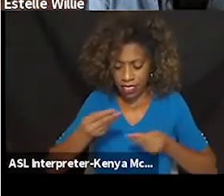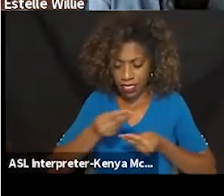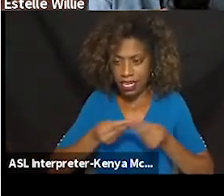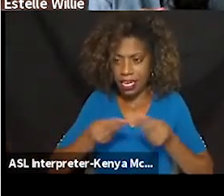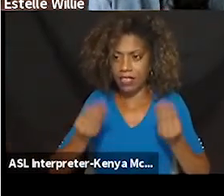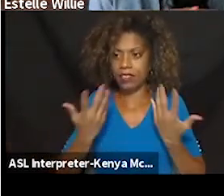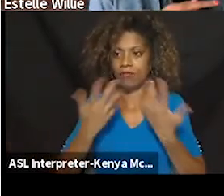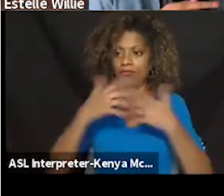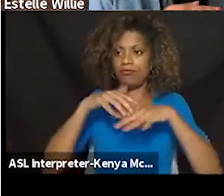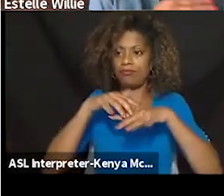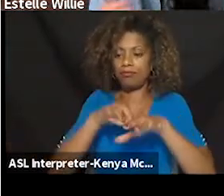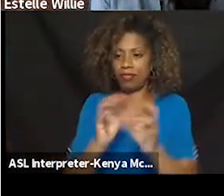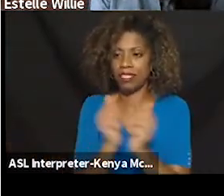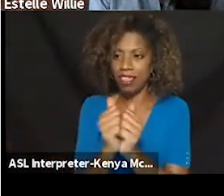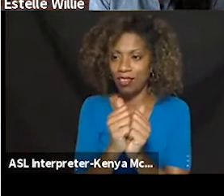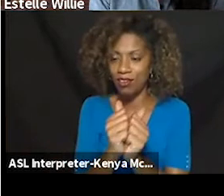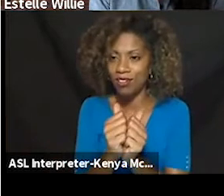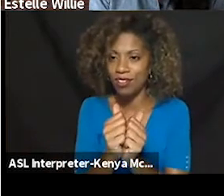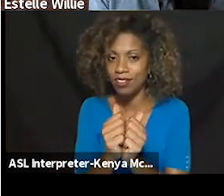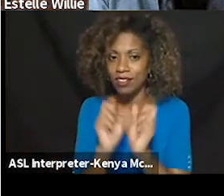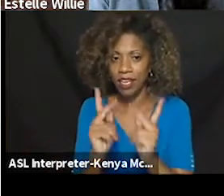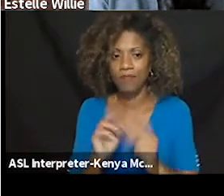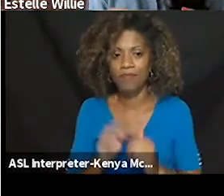pieces, but really quickly,